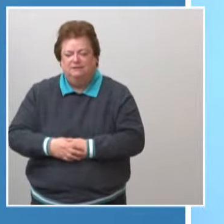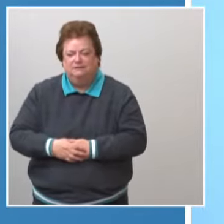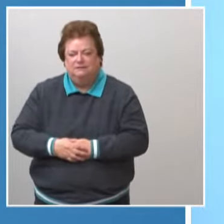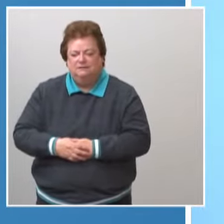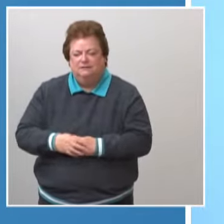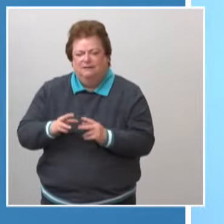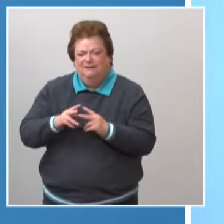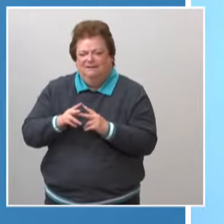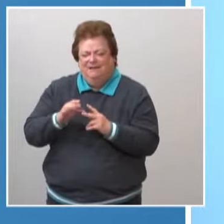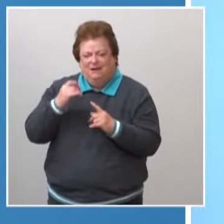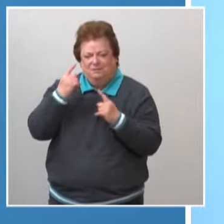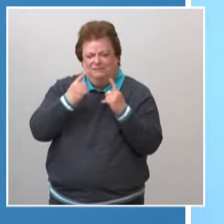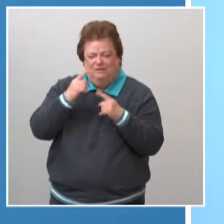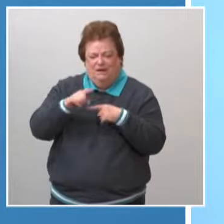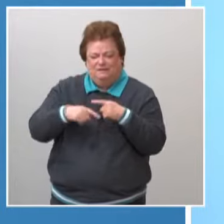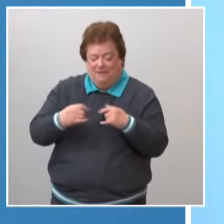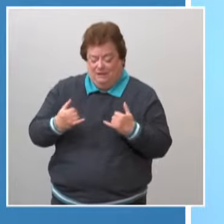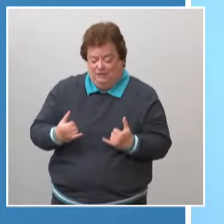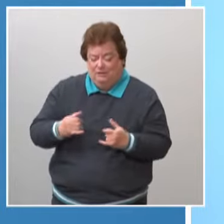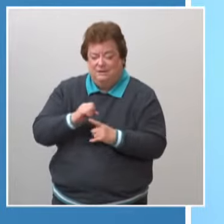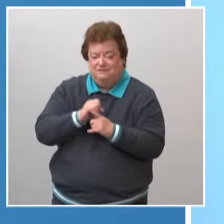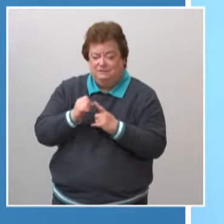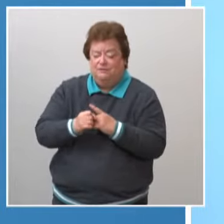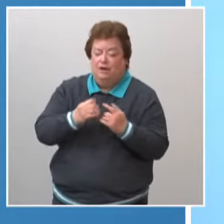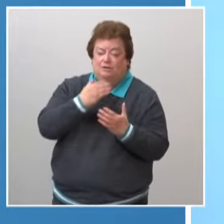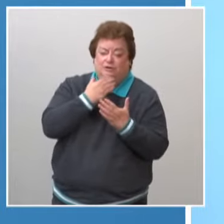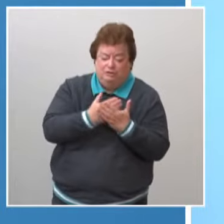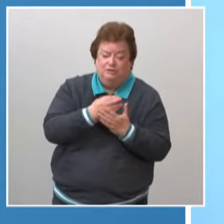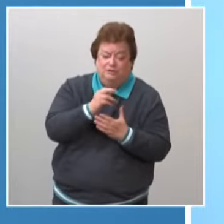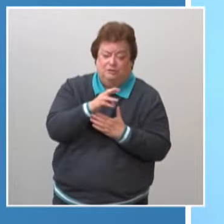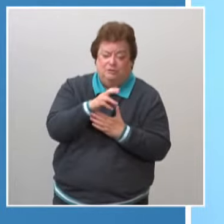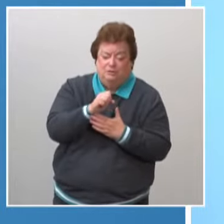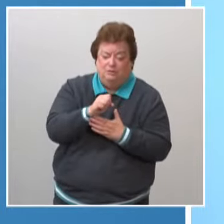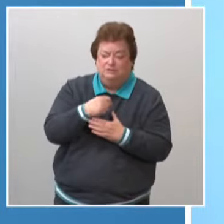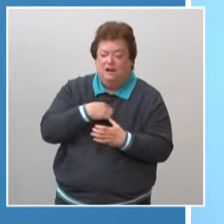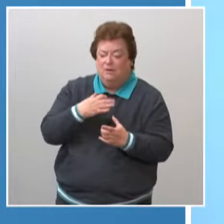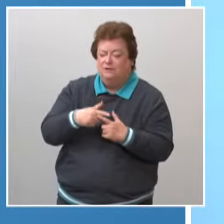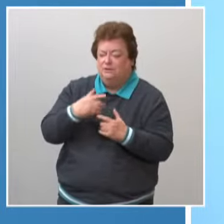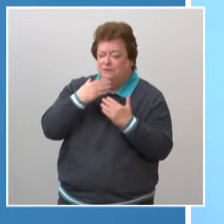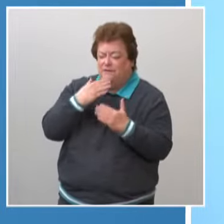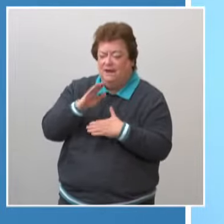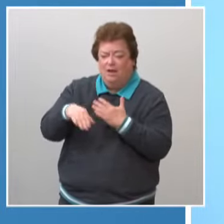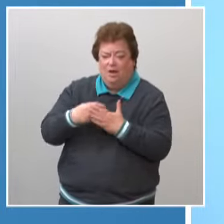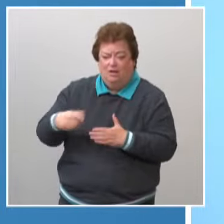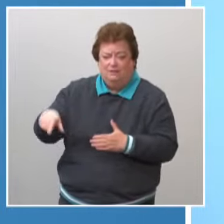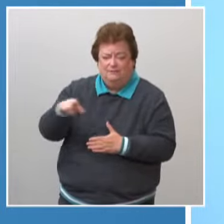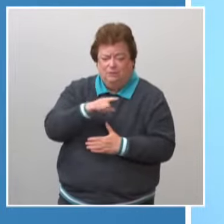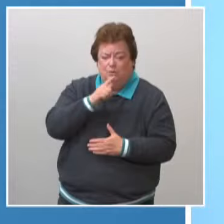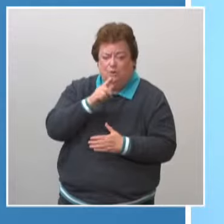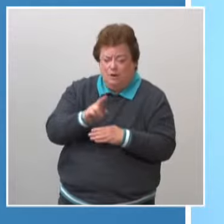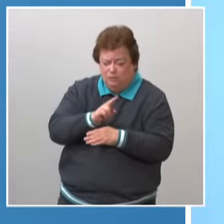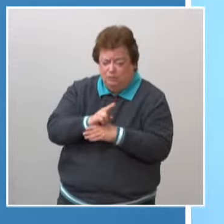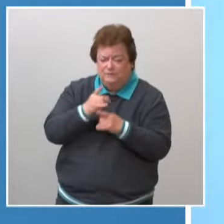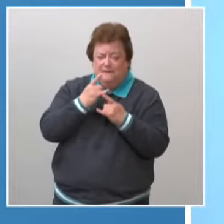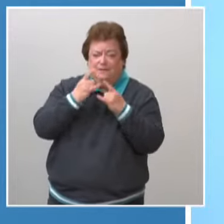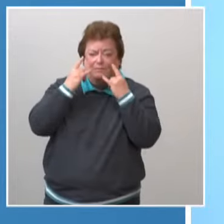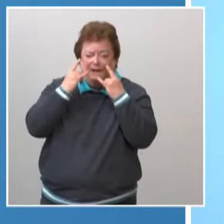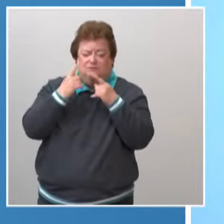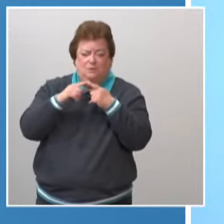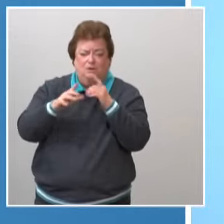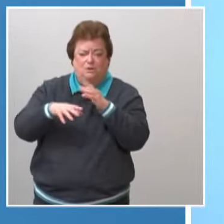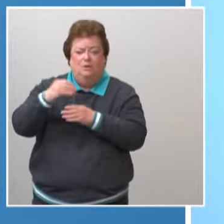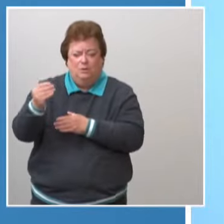of thoughts about the current situation. Good news, and first of all, I'd just like to say thank you for all of you out there who are masking when you're